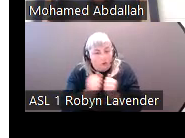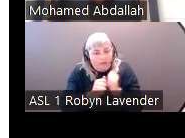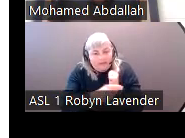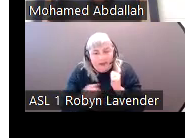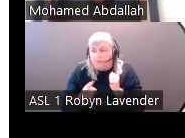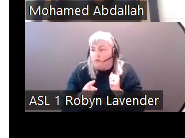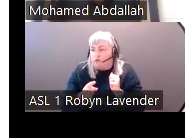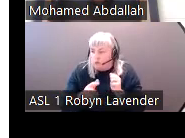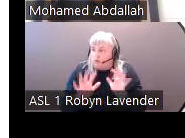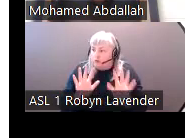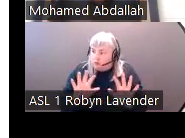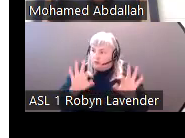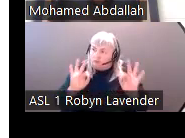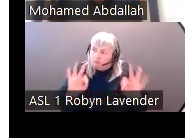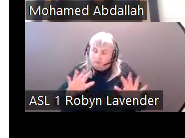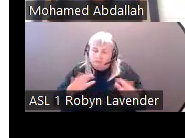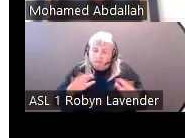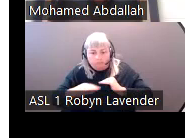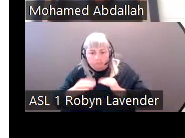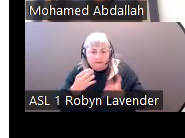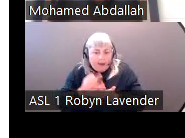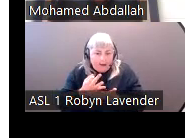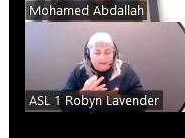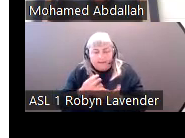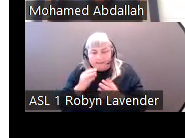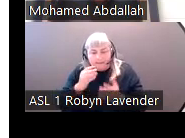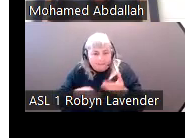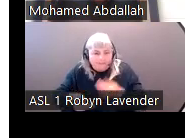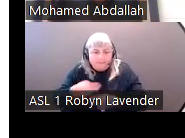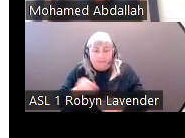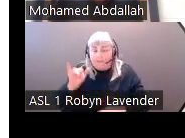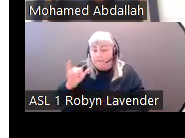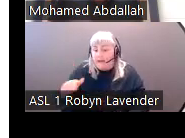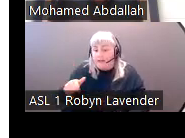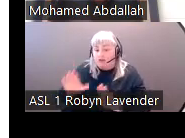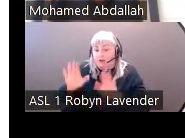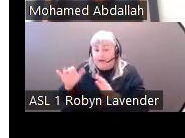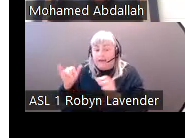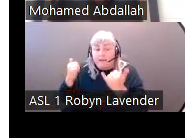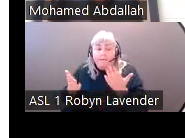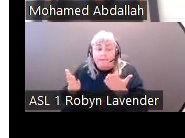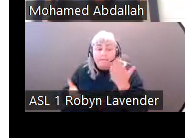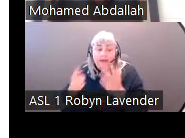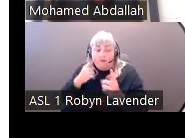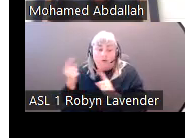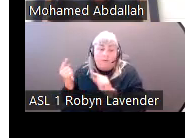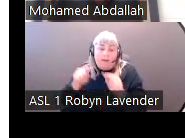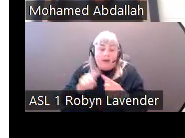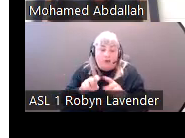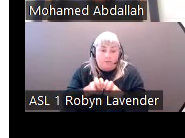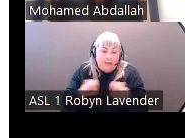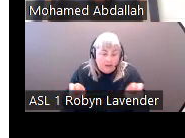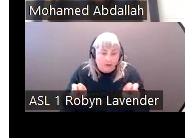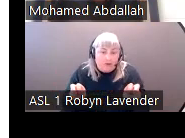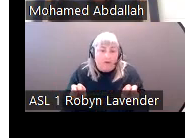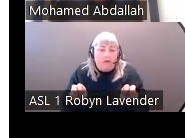sure that they know what's going on, what's going out. That's great. Maybe we can move back to the panel. And